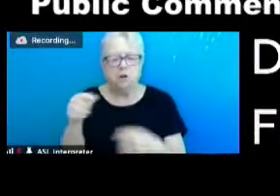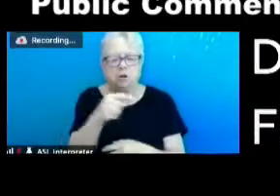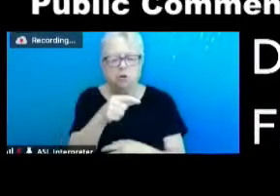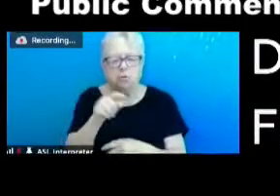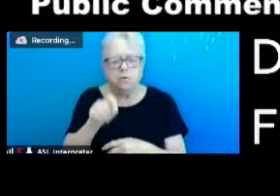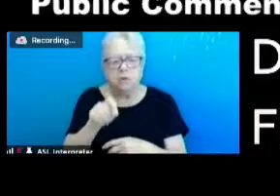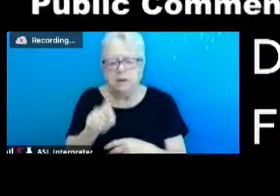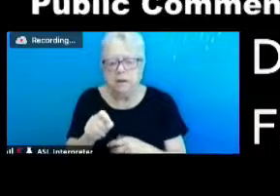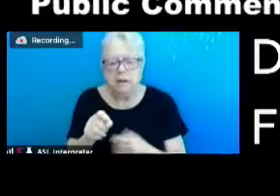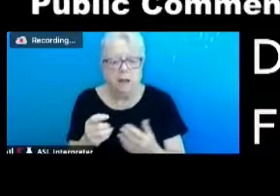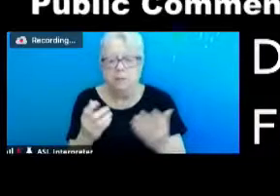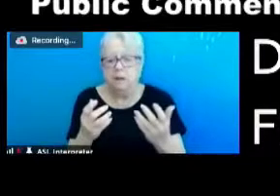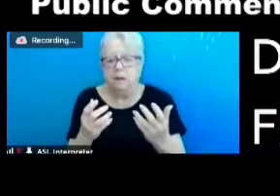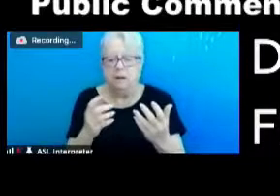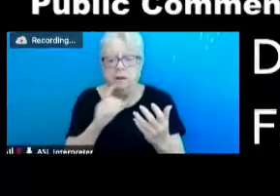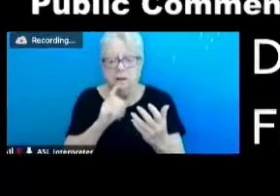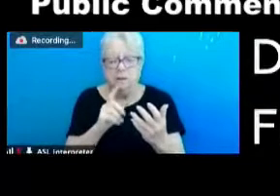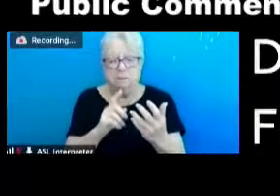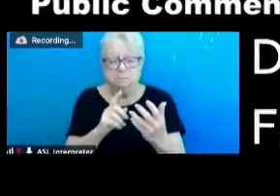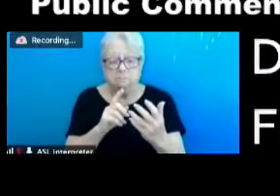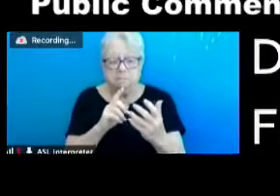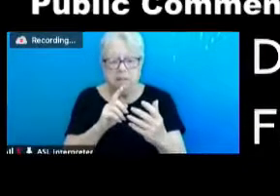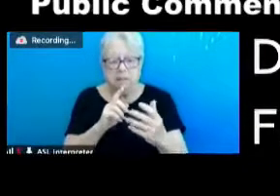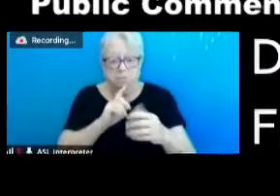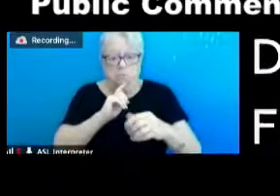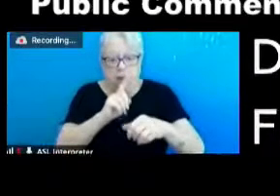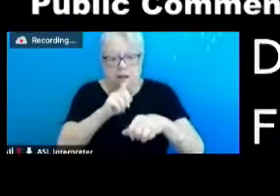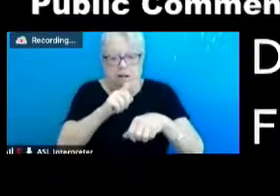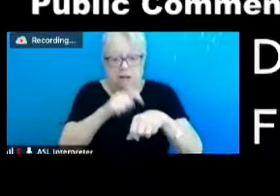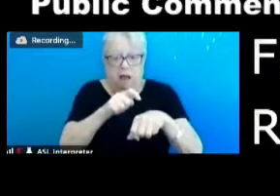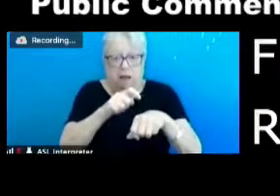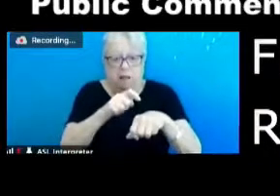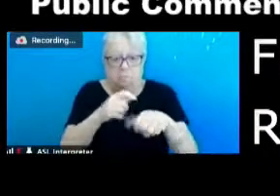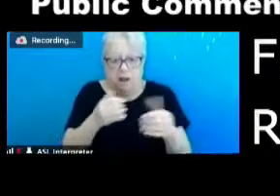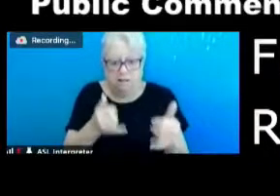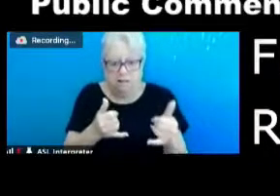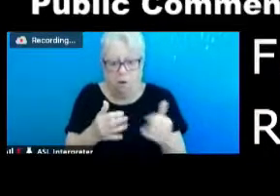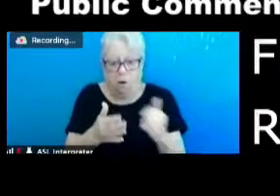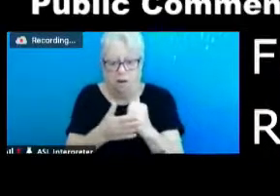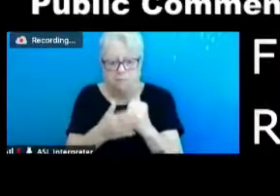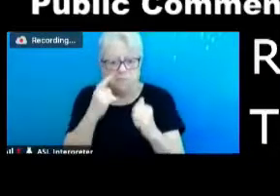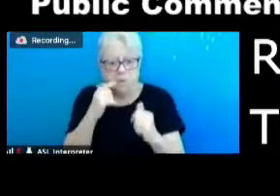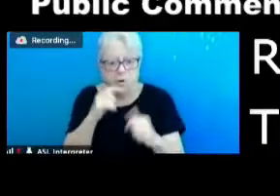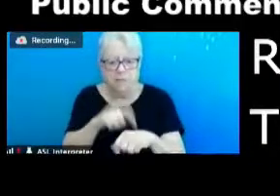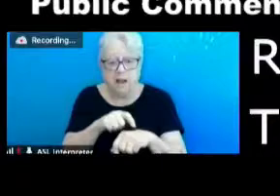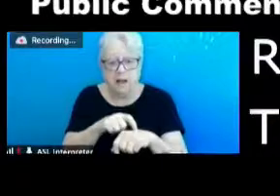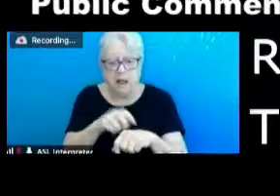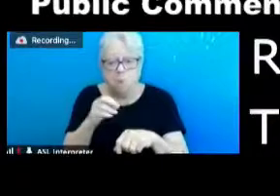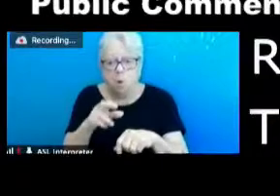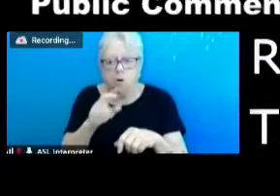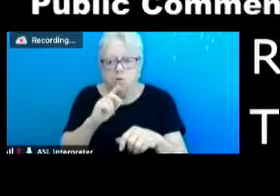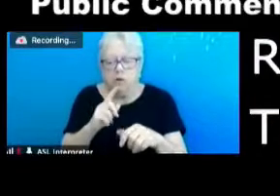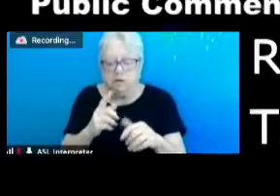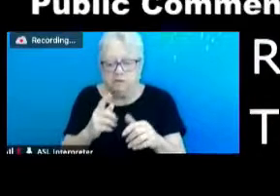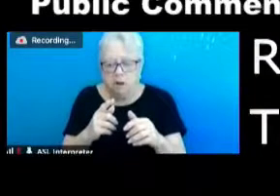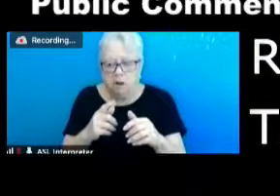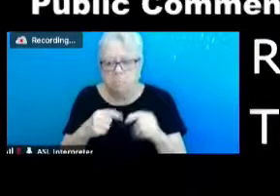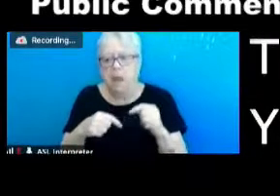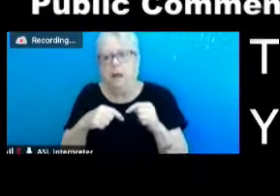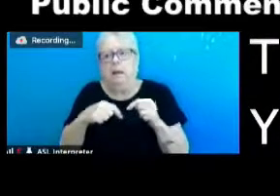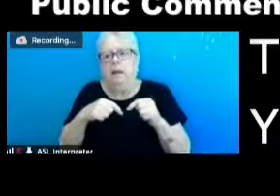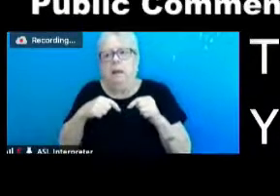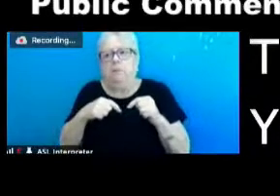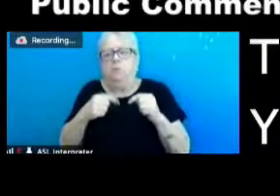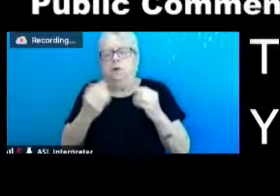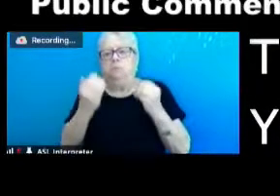real time, or at least helpful for the line drawers. Otherwise, then you can start backing up. And so I foresee that